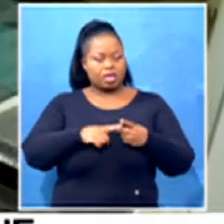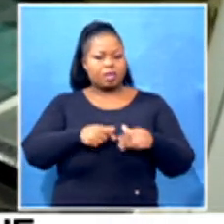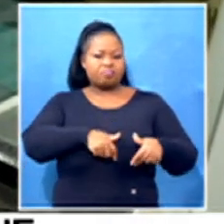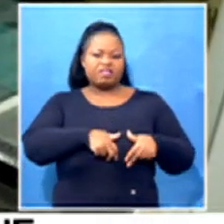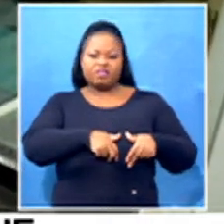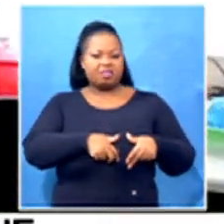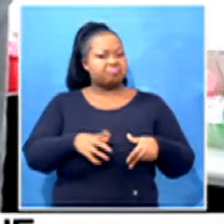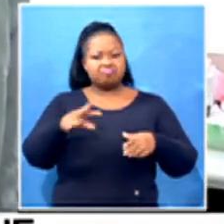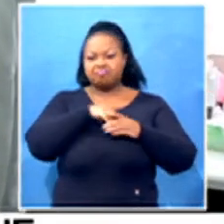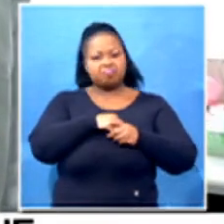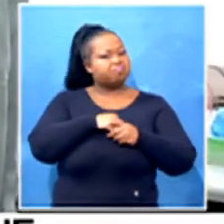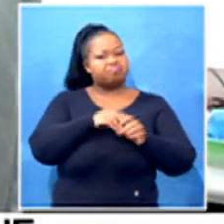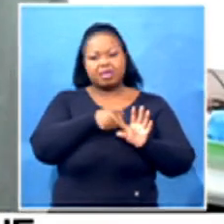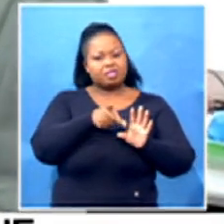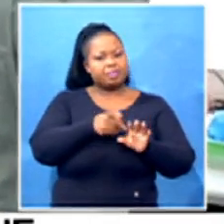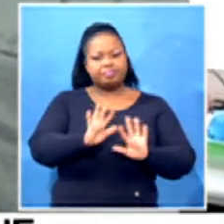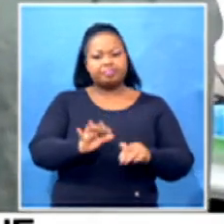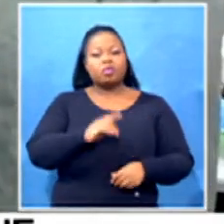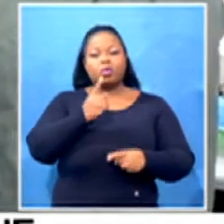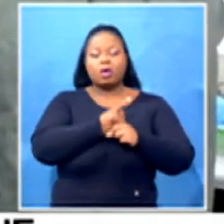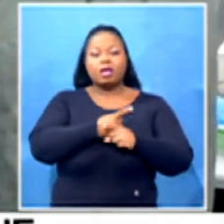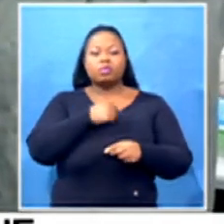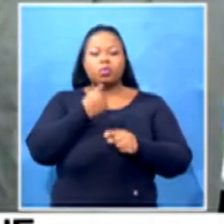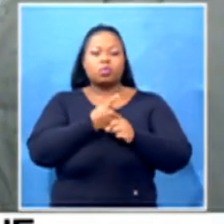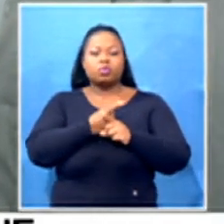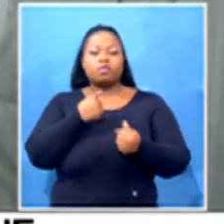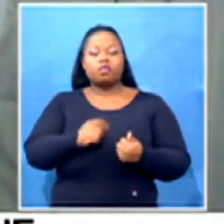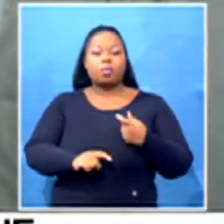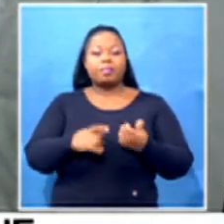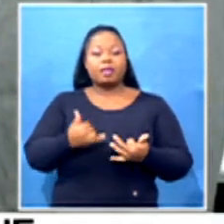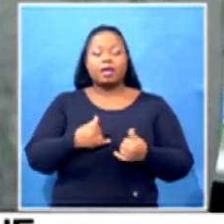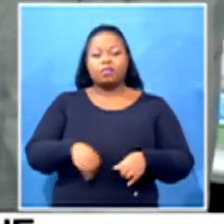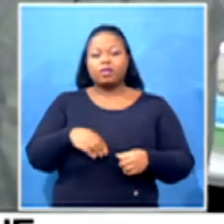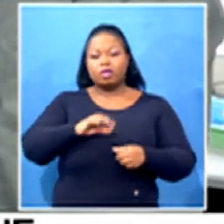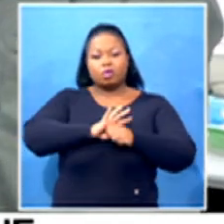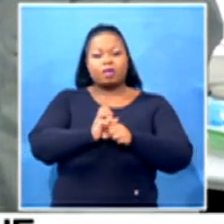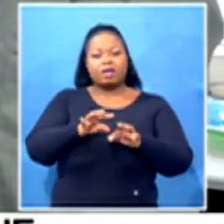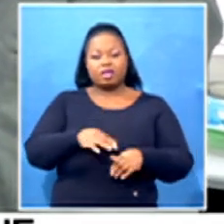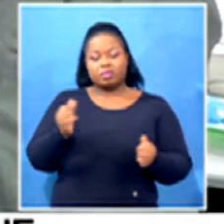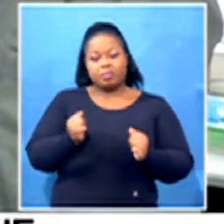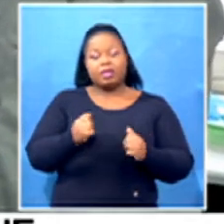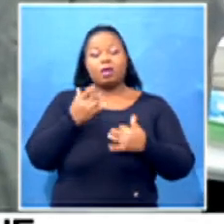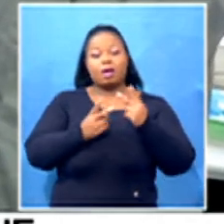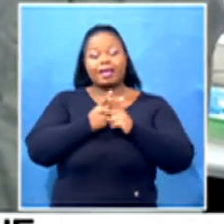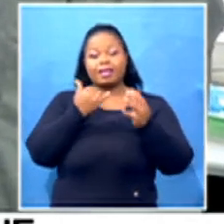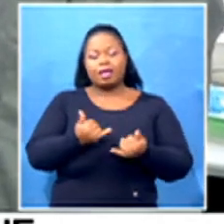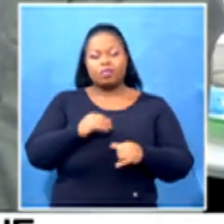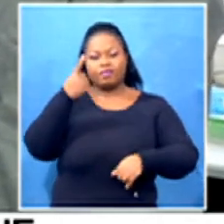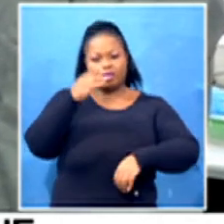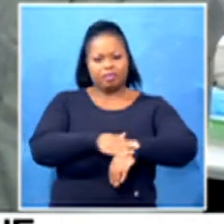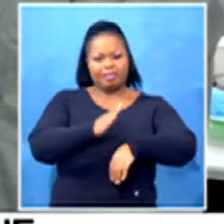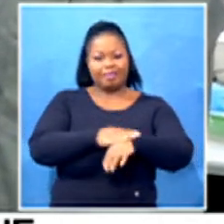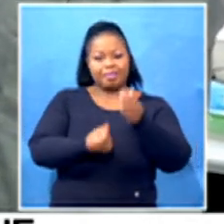the vaccine is made from a weakened version of the common cold virus, and this is the first vaccine clinical trial